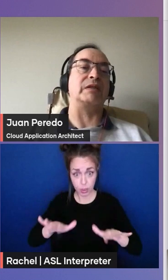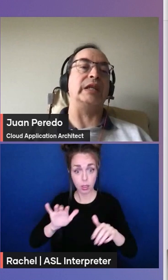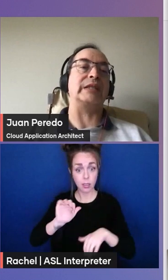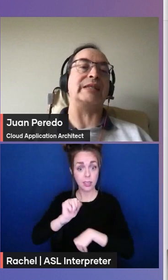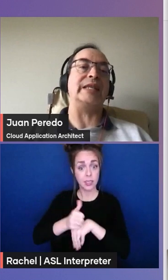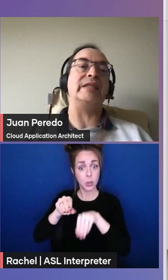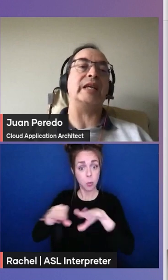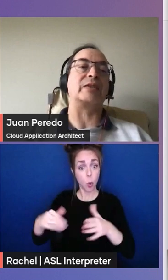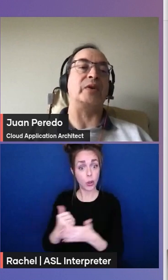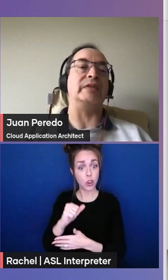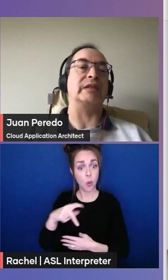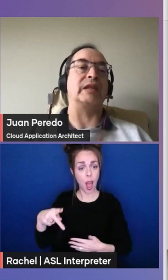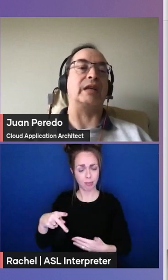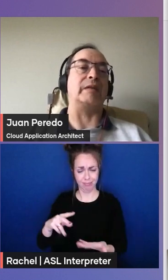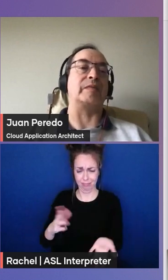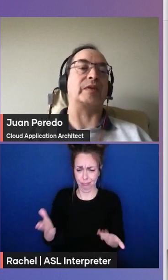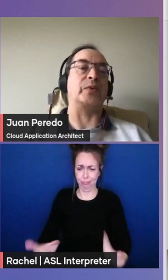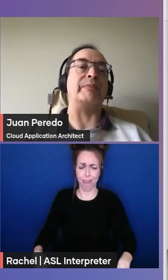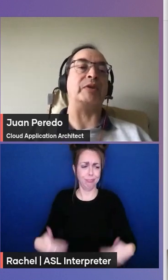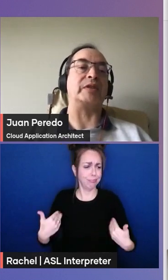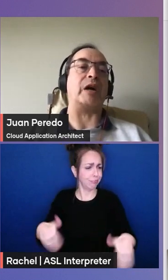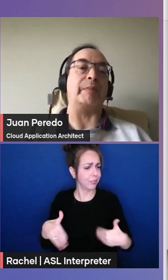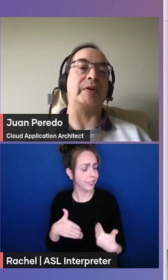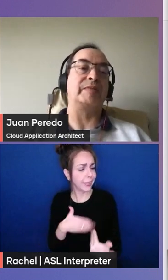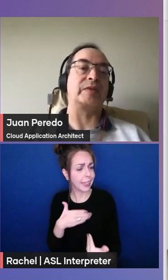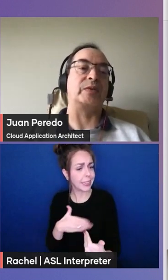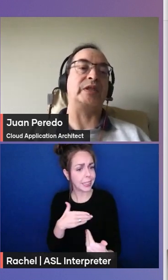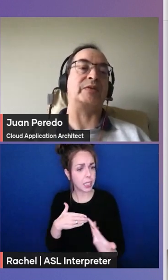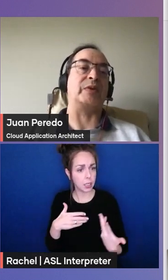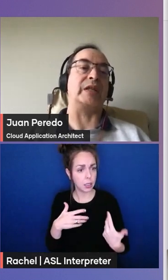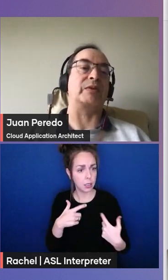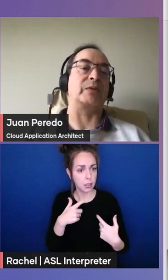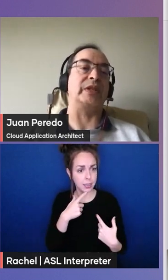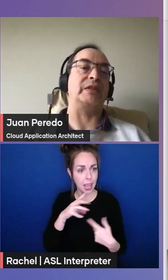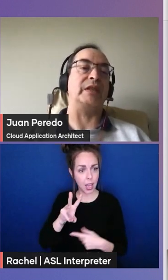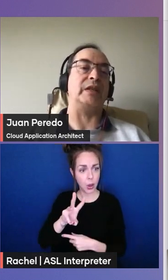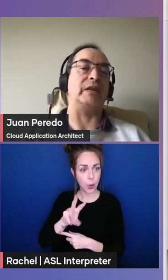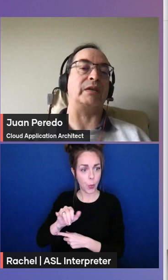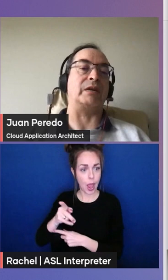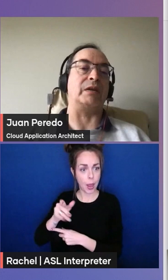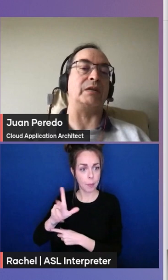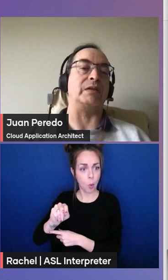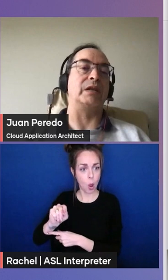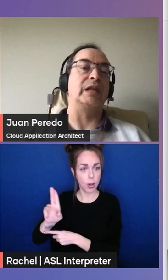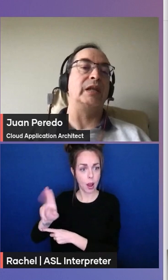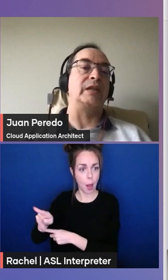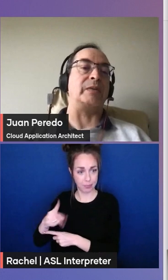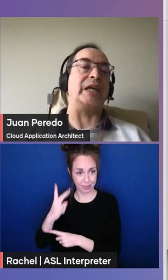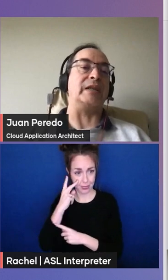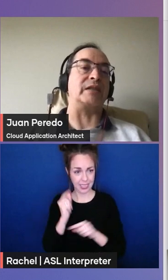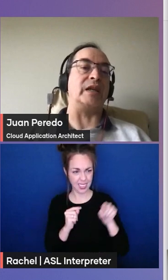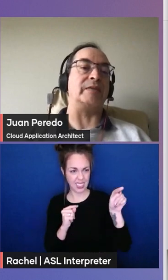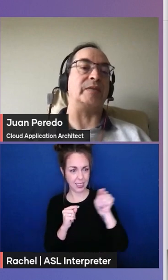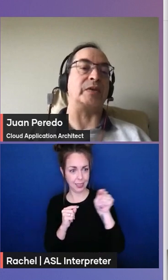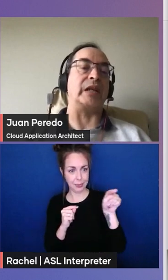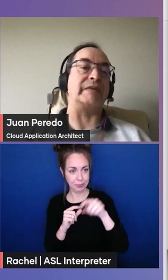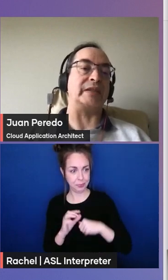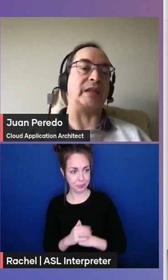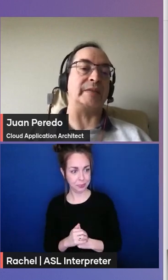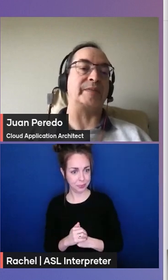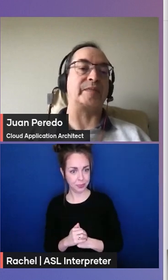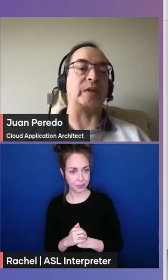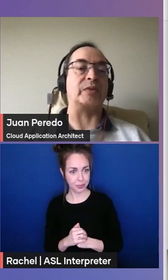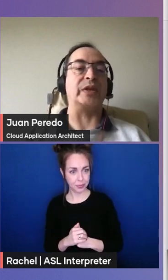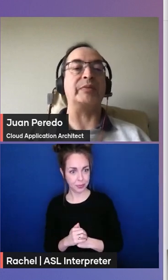application is as easy as going waypoint up, which is what we see here on the right-hand side or the left-hand